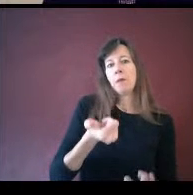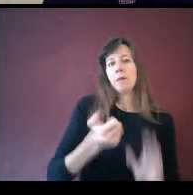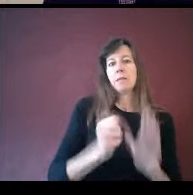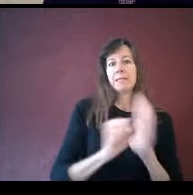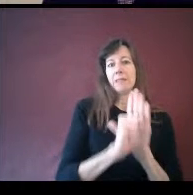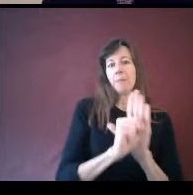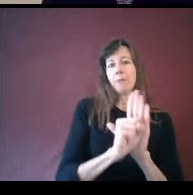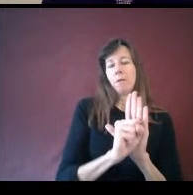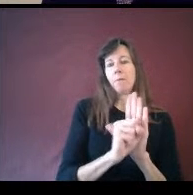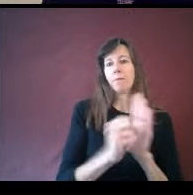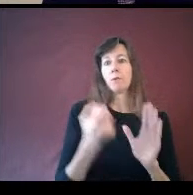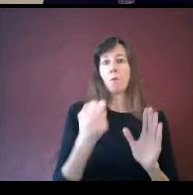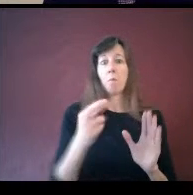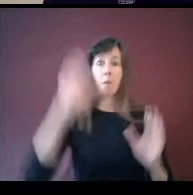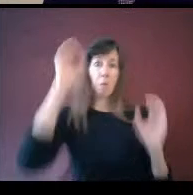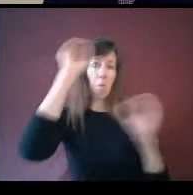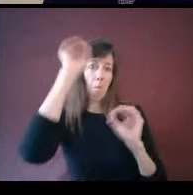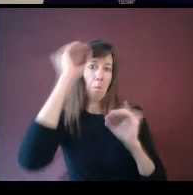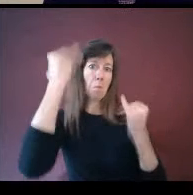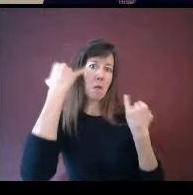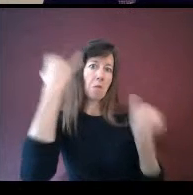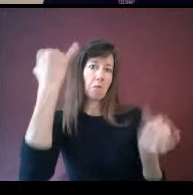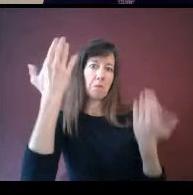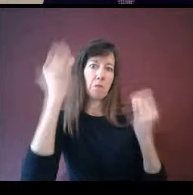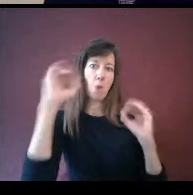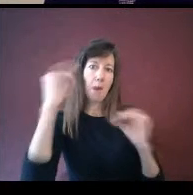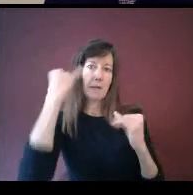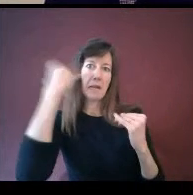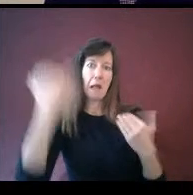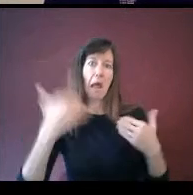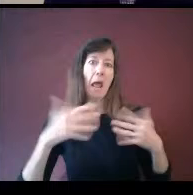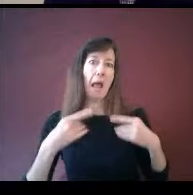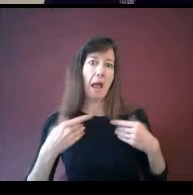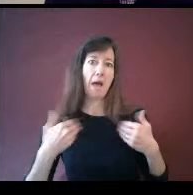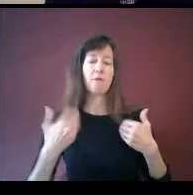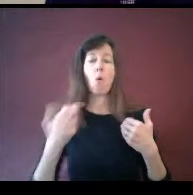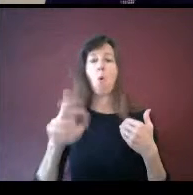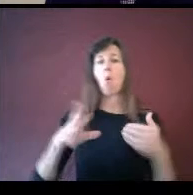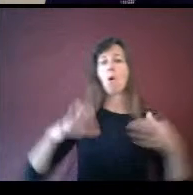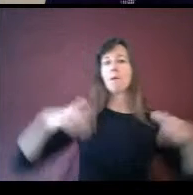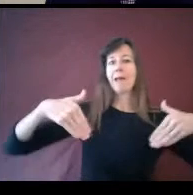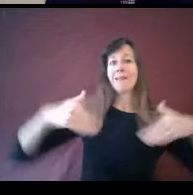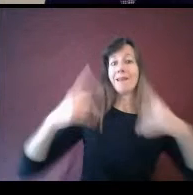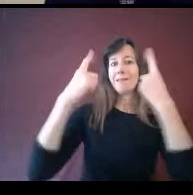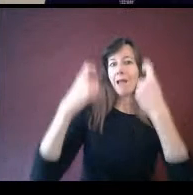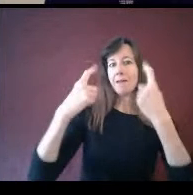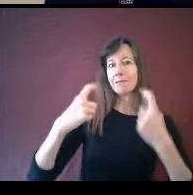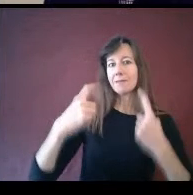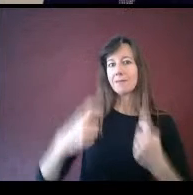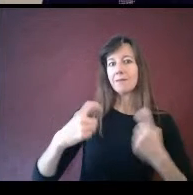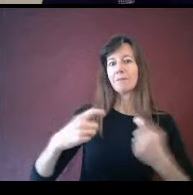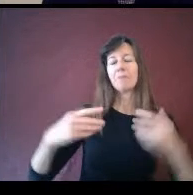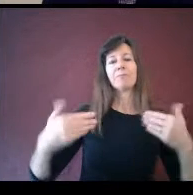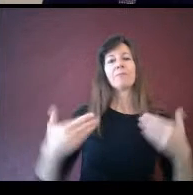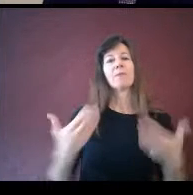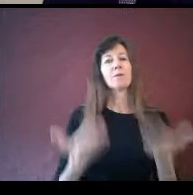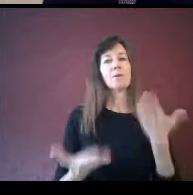not know it yet, or have been able to get a test yet, or get the results yet. And that means that the likelihood of